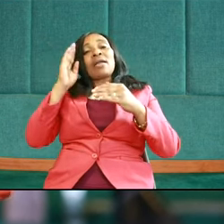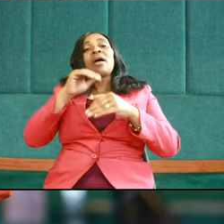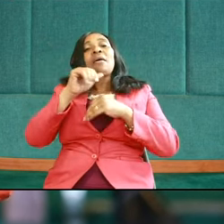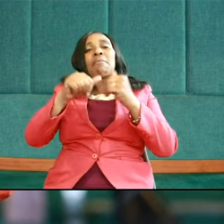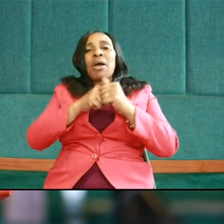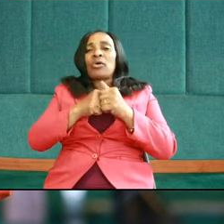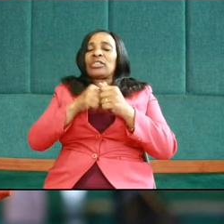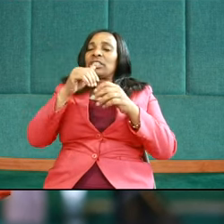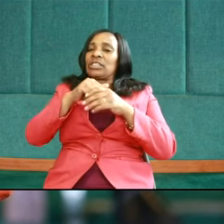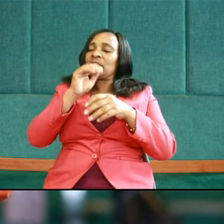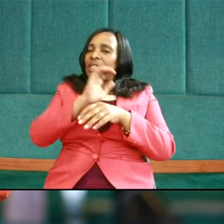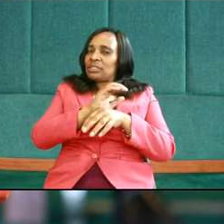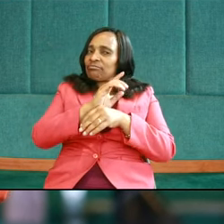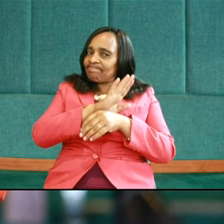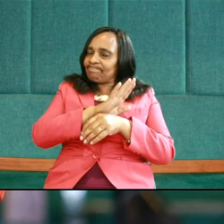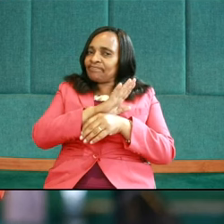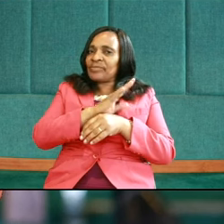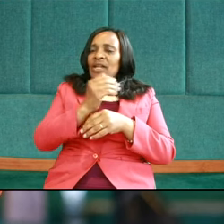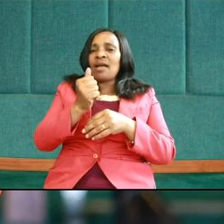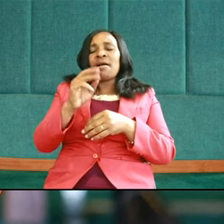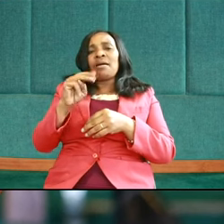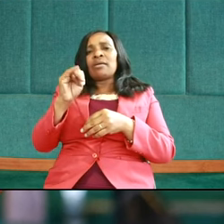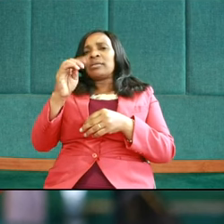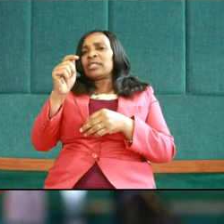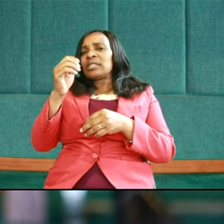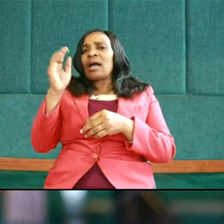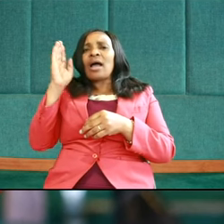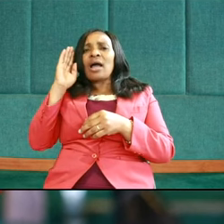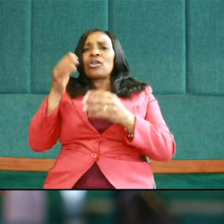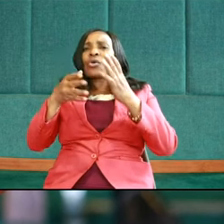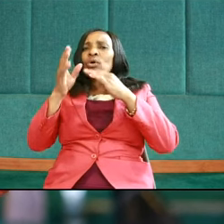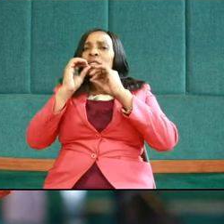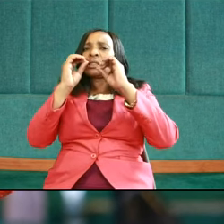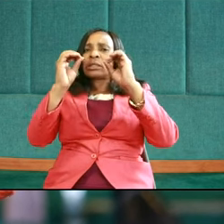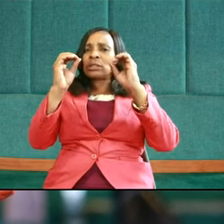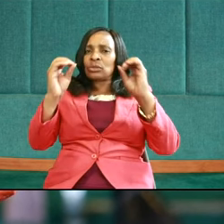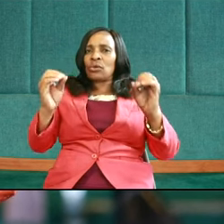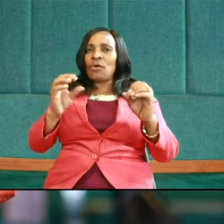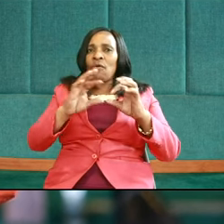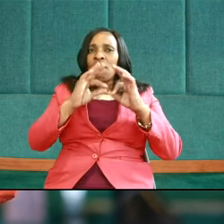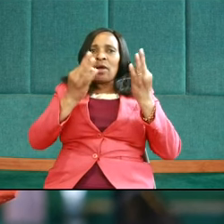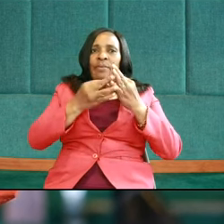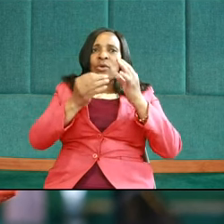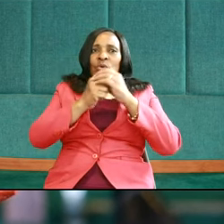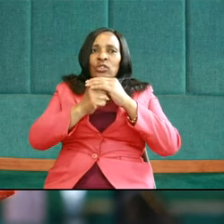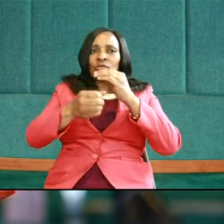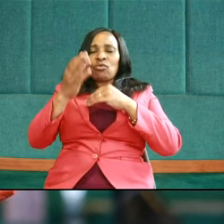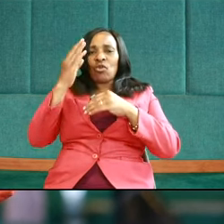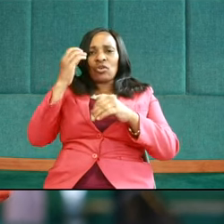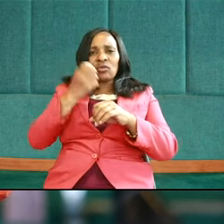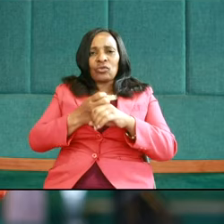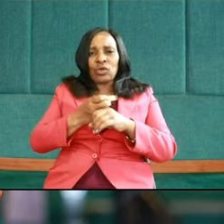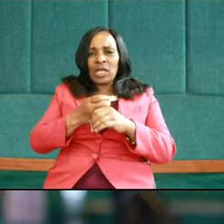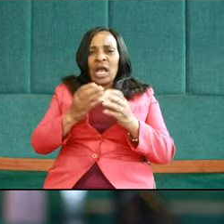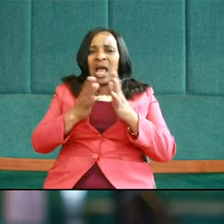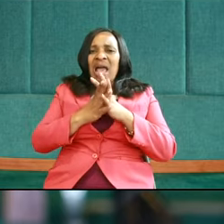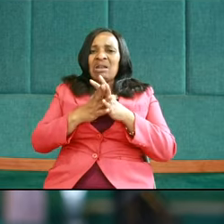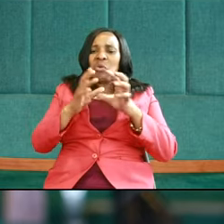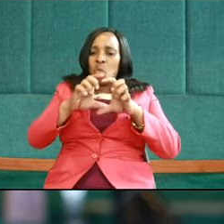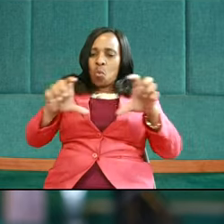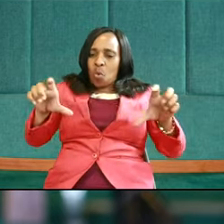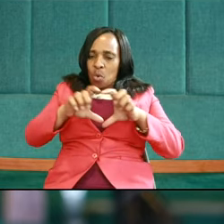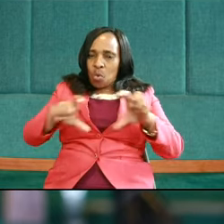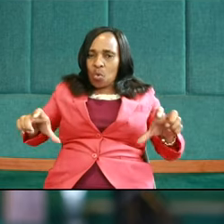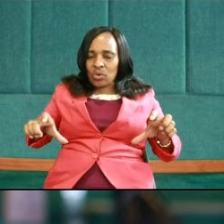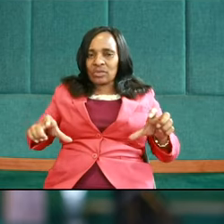at church. Amita had never heard of this God. Her family worshipped gods of stone and wood, and